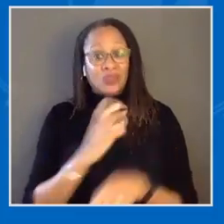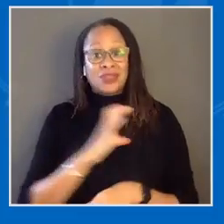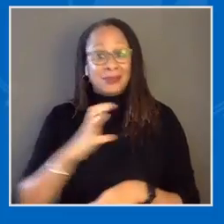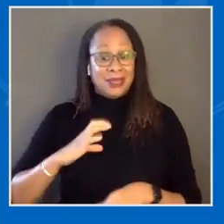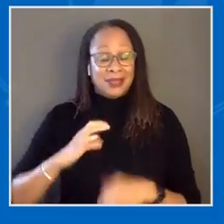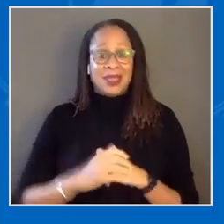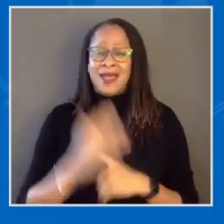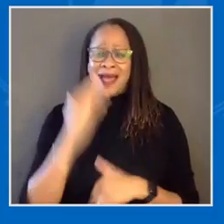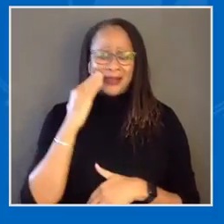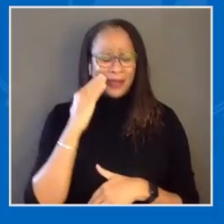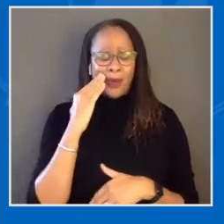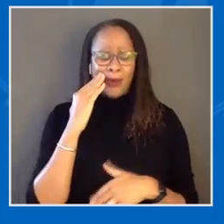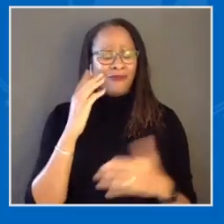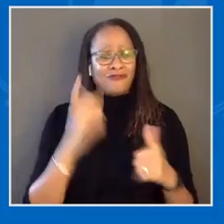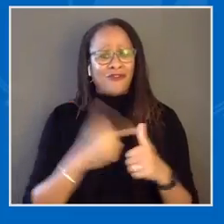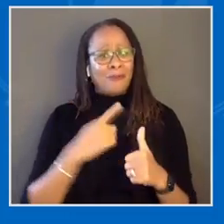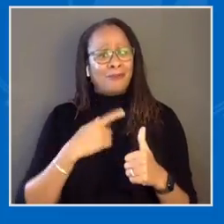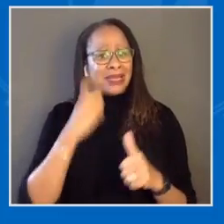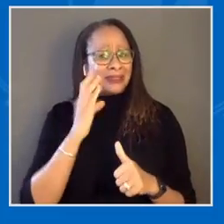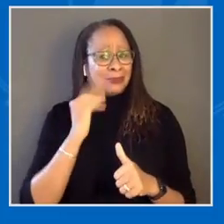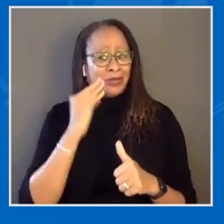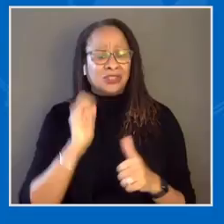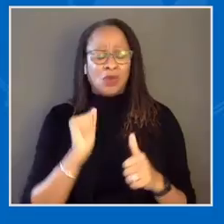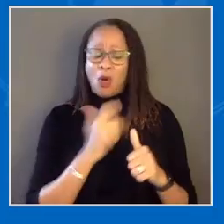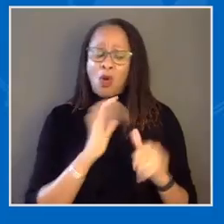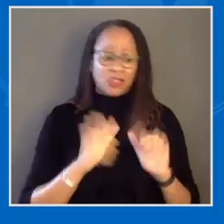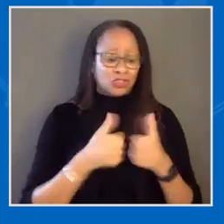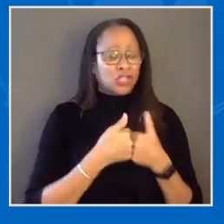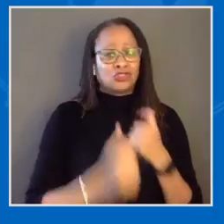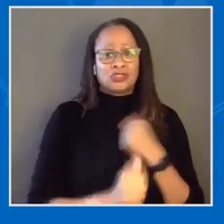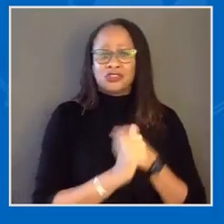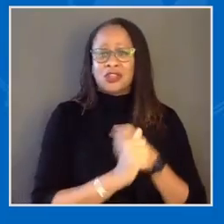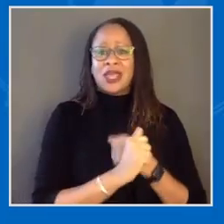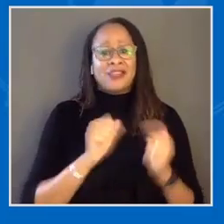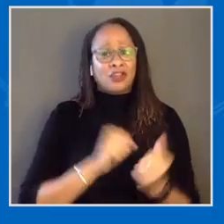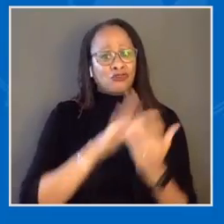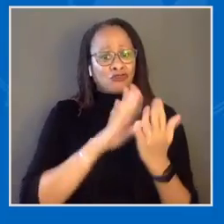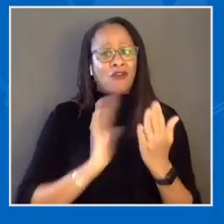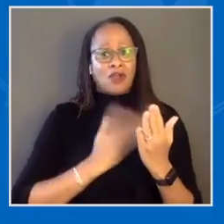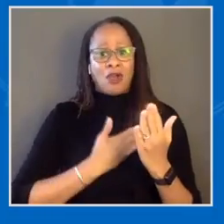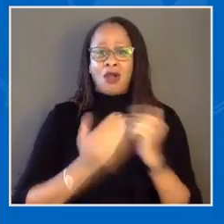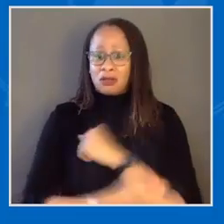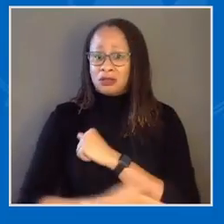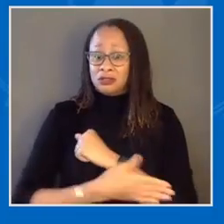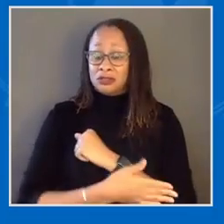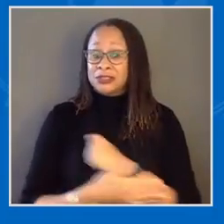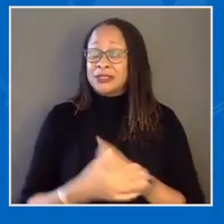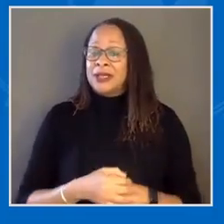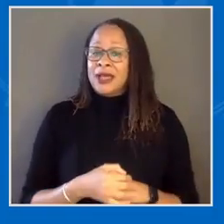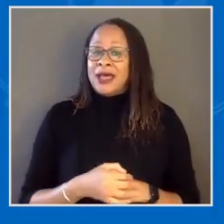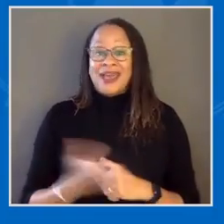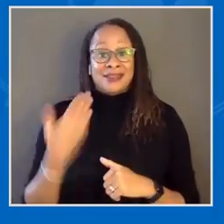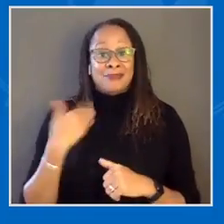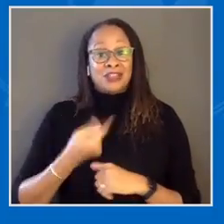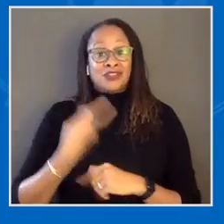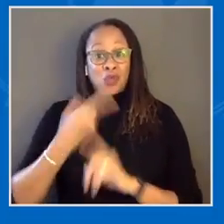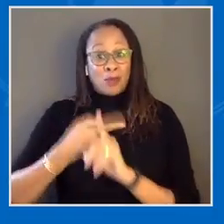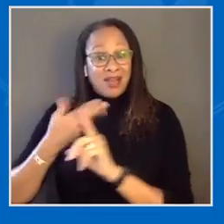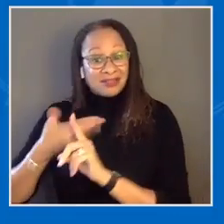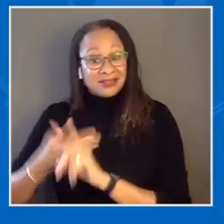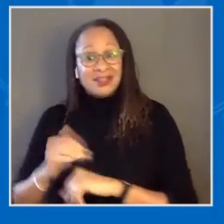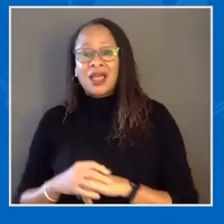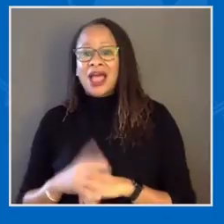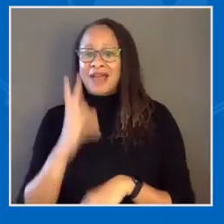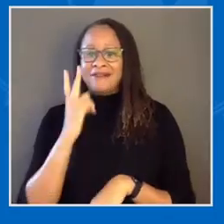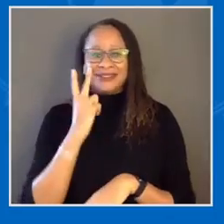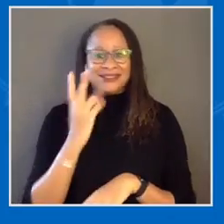challenges and threats facing the United States. And over the past few months, I have also come to know the